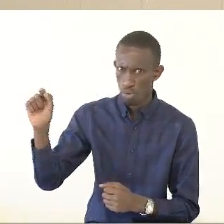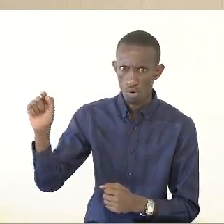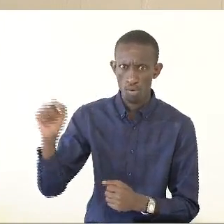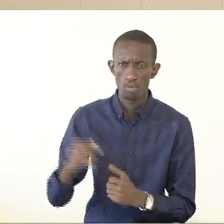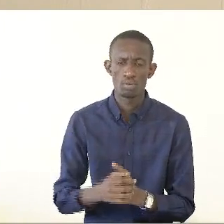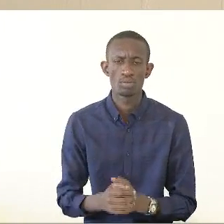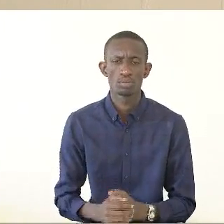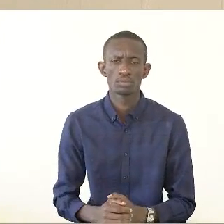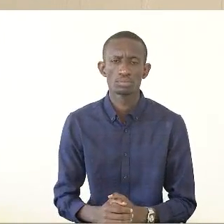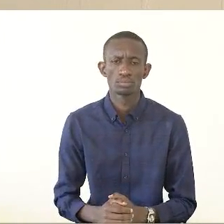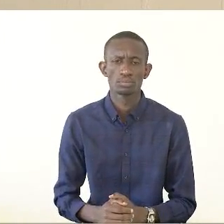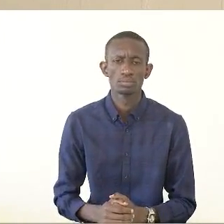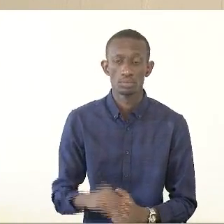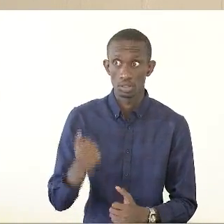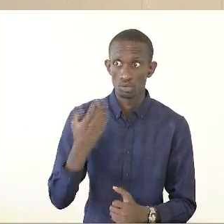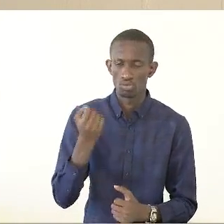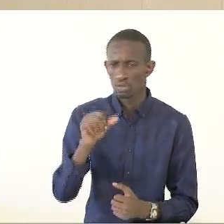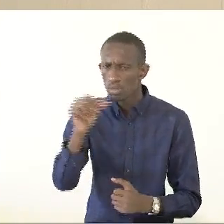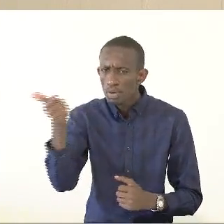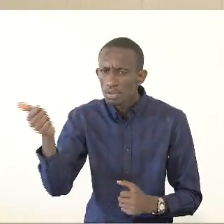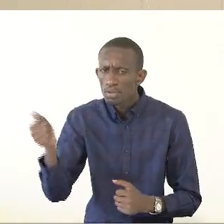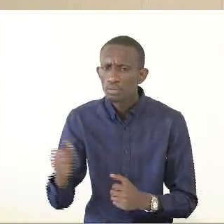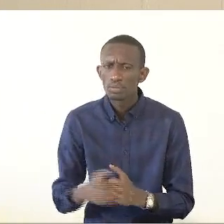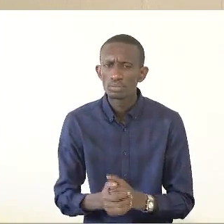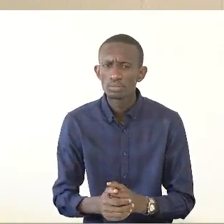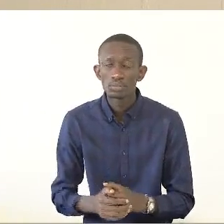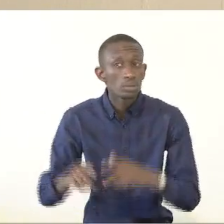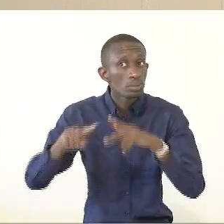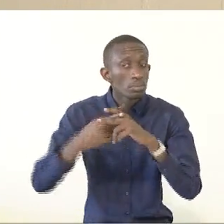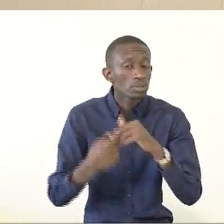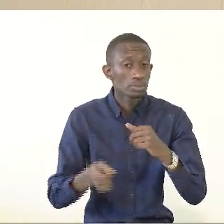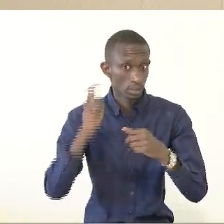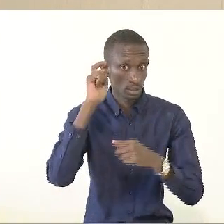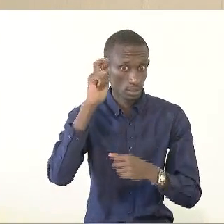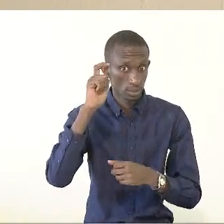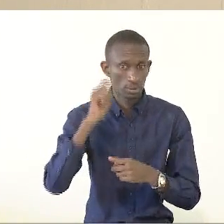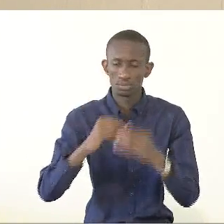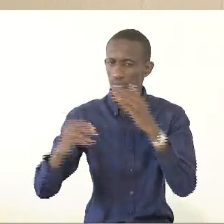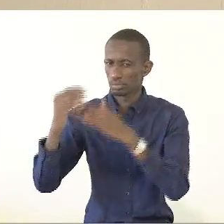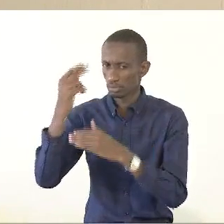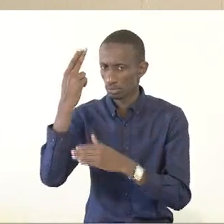And we have the other one. It is plus x squared.